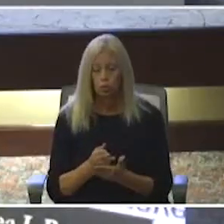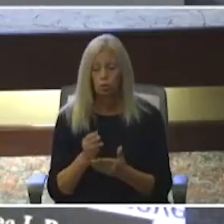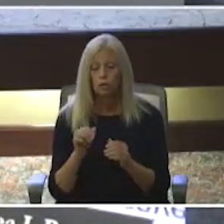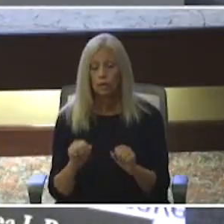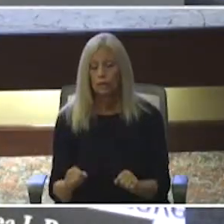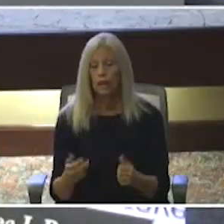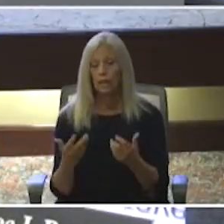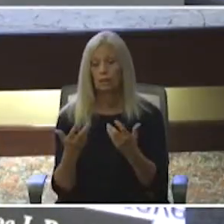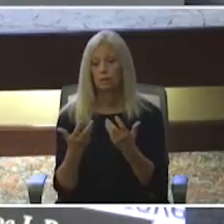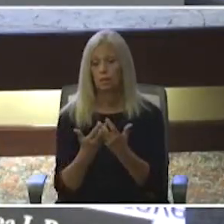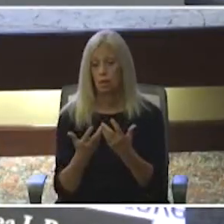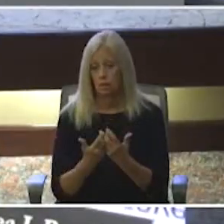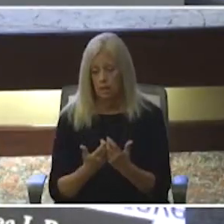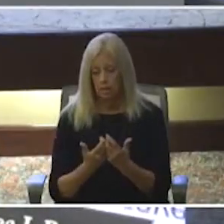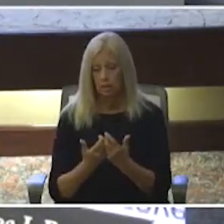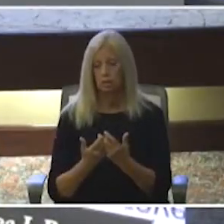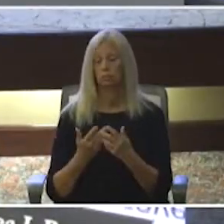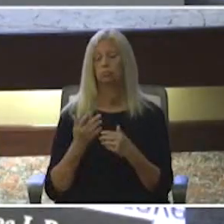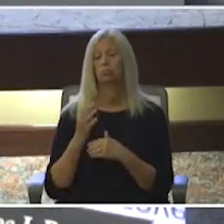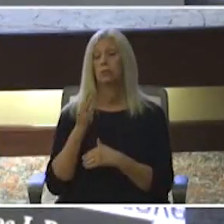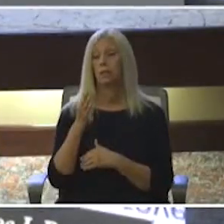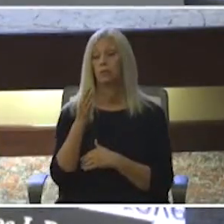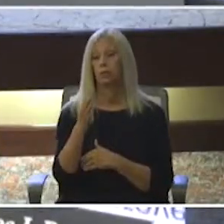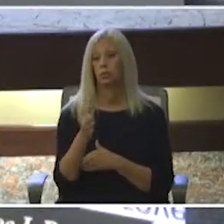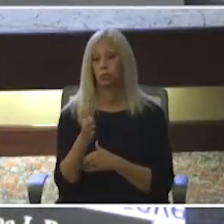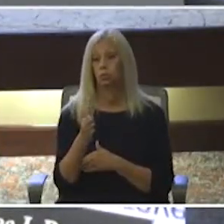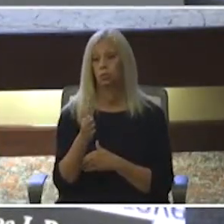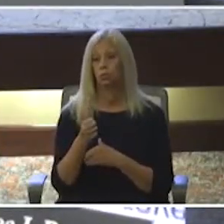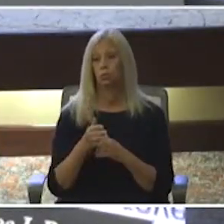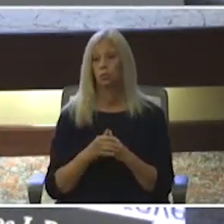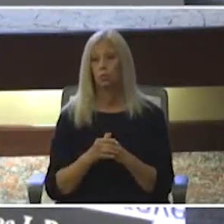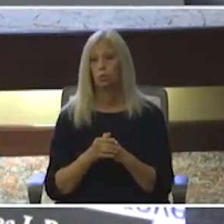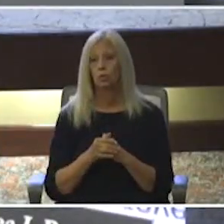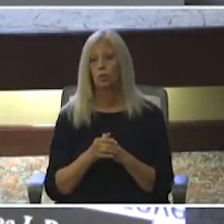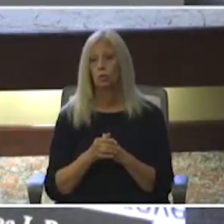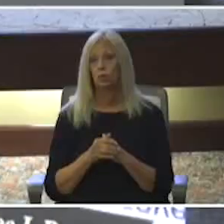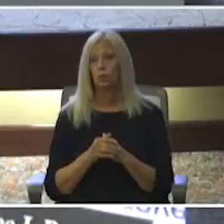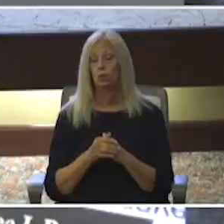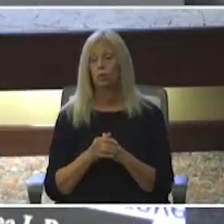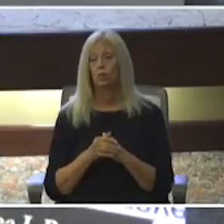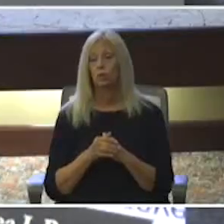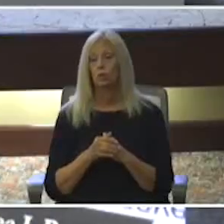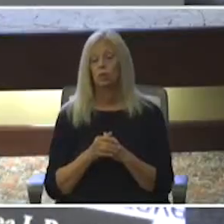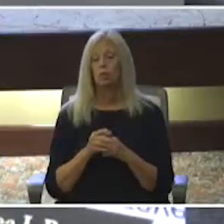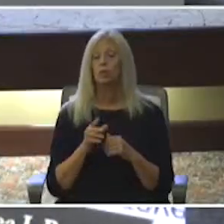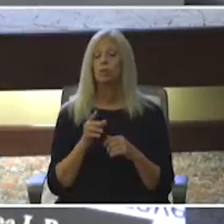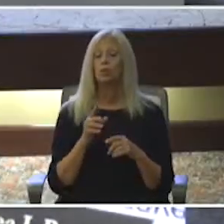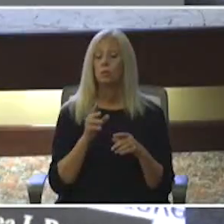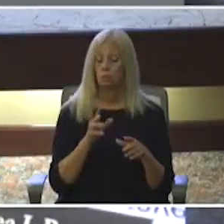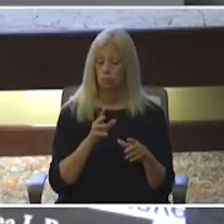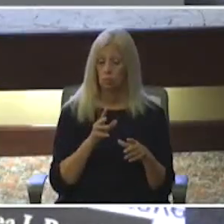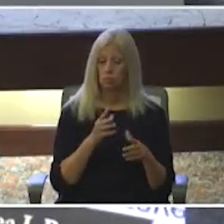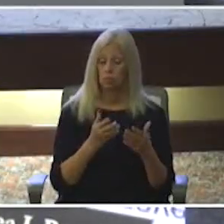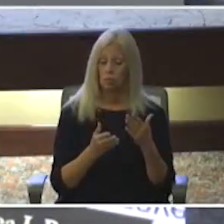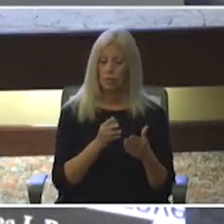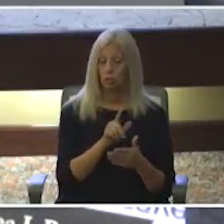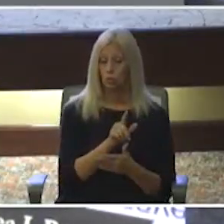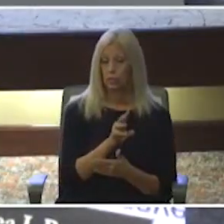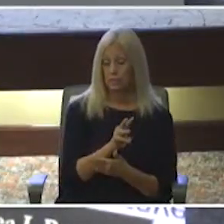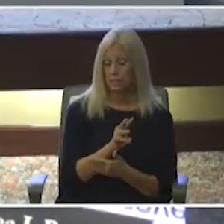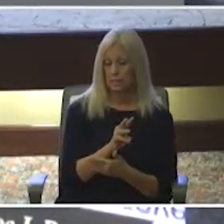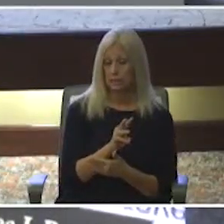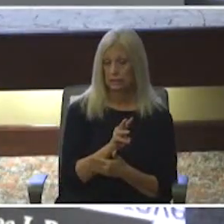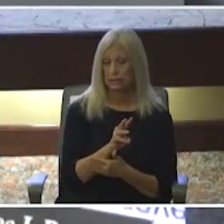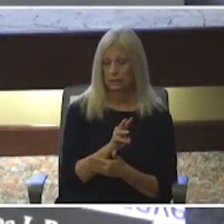some future phase. At least that's how I'm thinking. So I guess we think through the 26, but then also spend a couple more weeks, I guess, thinking